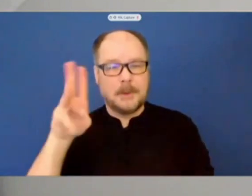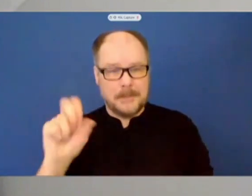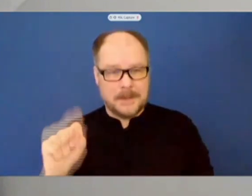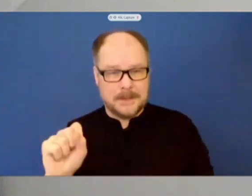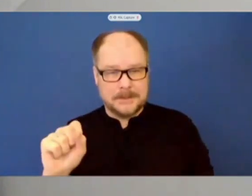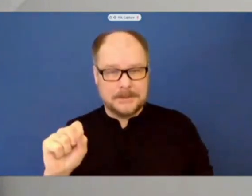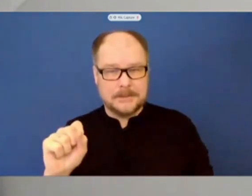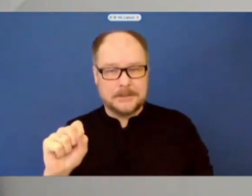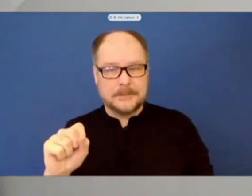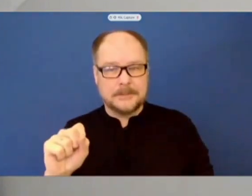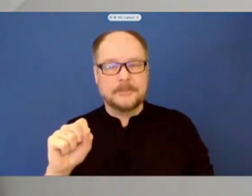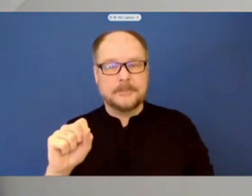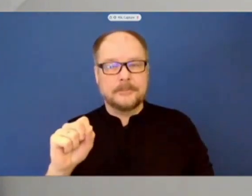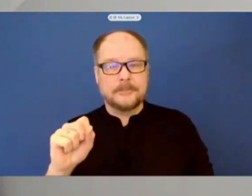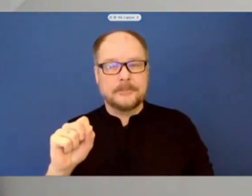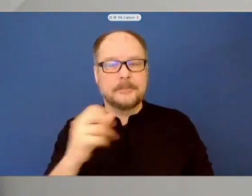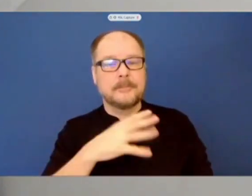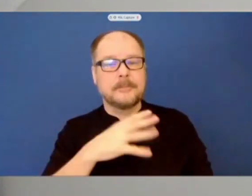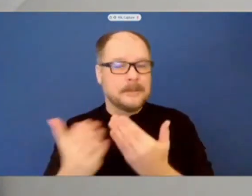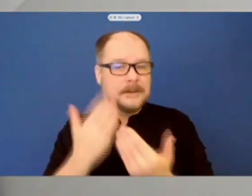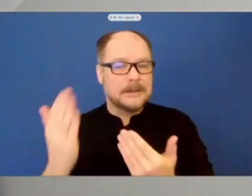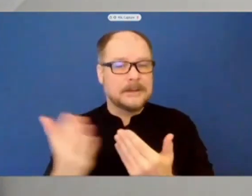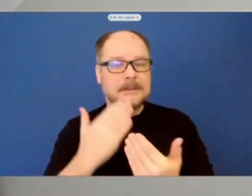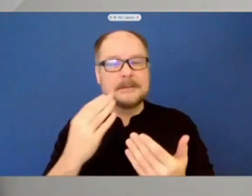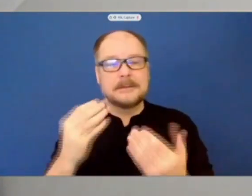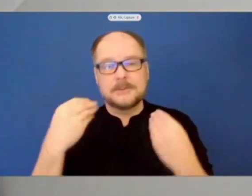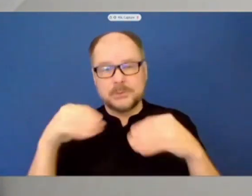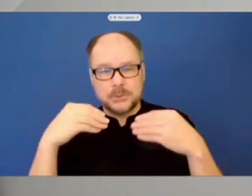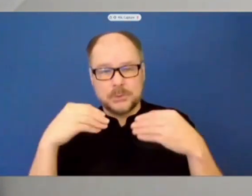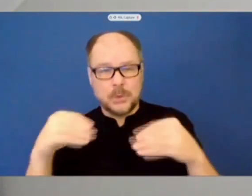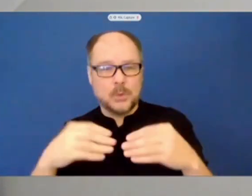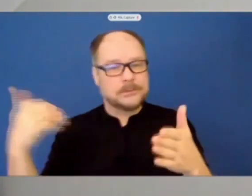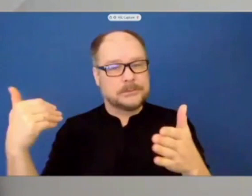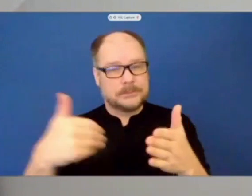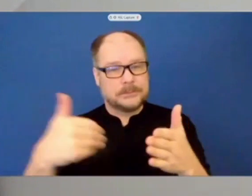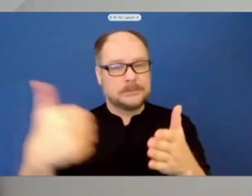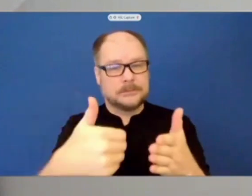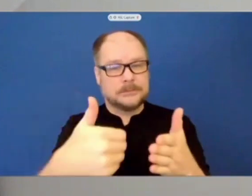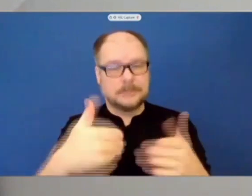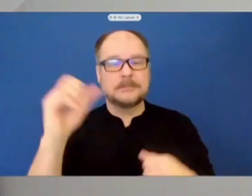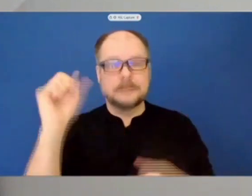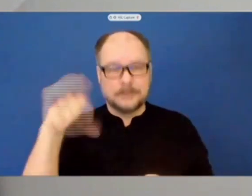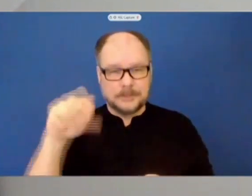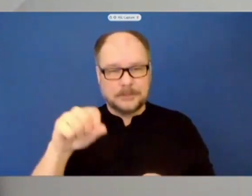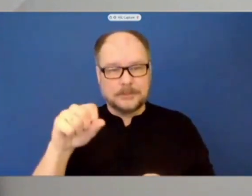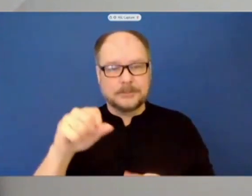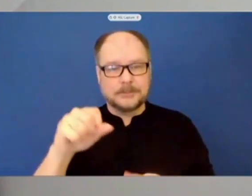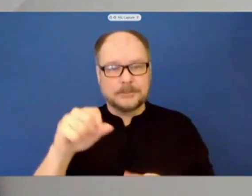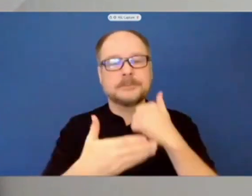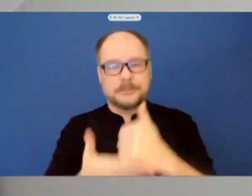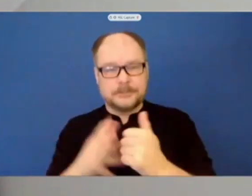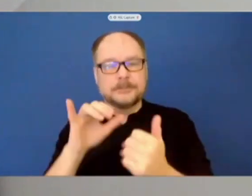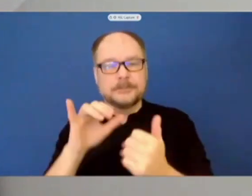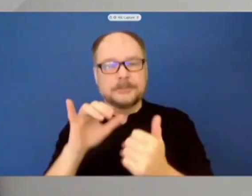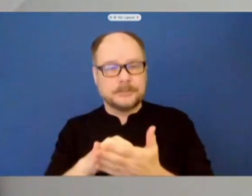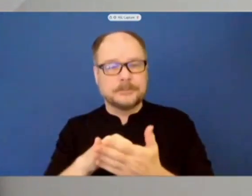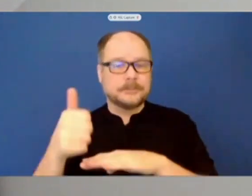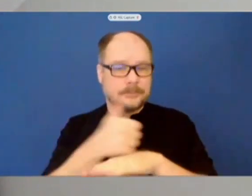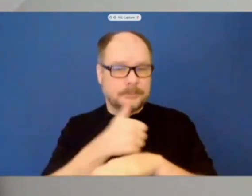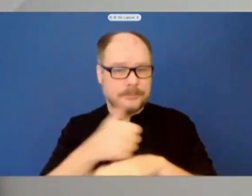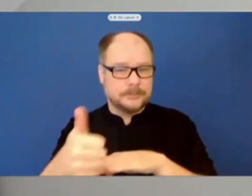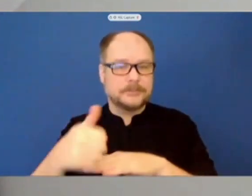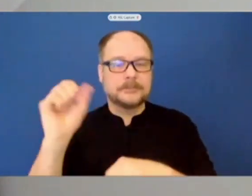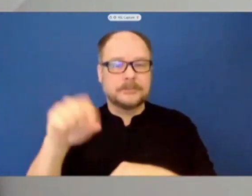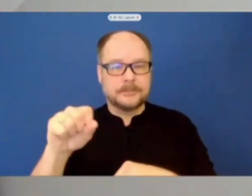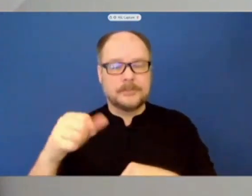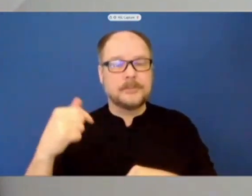are like convenience stores, I would say, close to it as well, just to help with some of that transportation. But we do know that we will